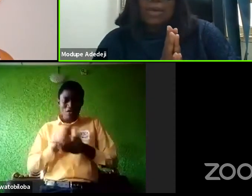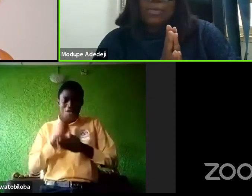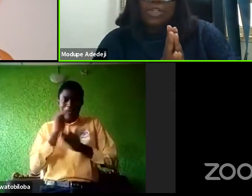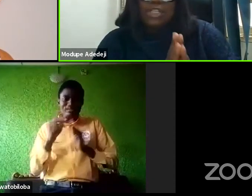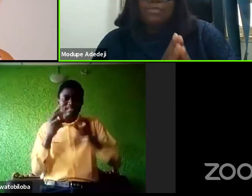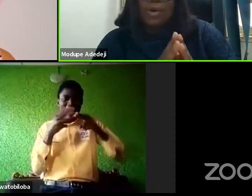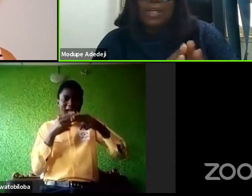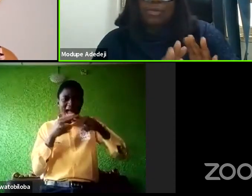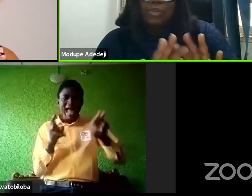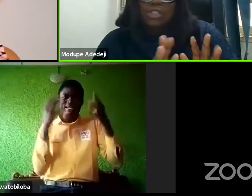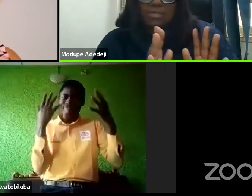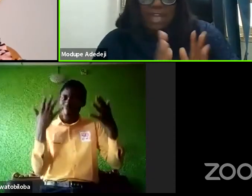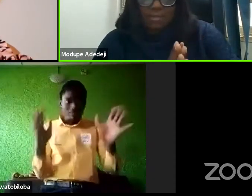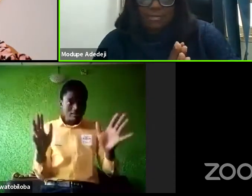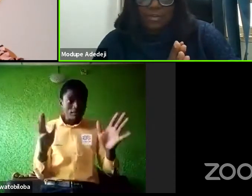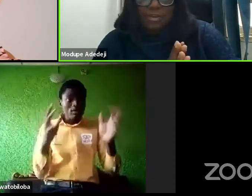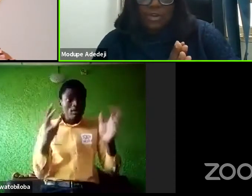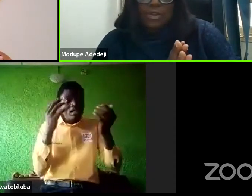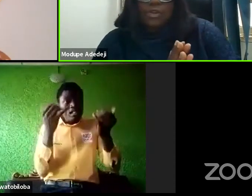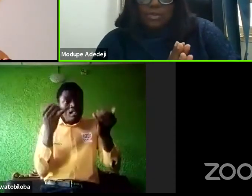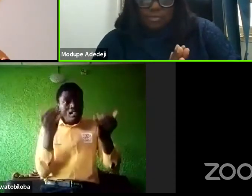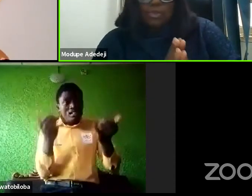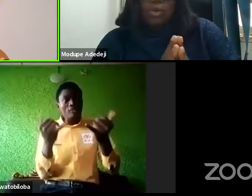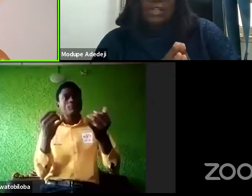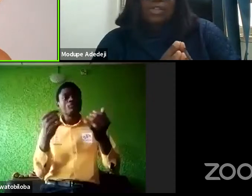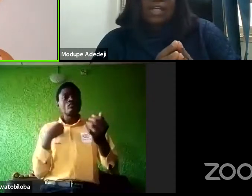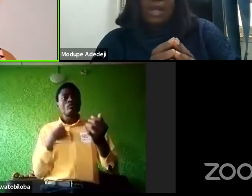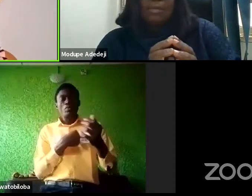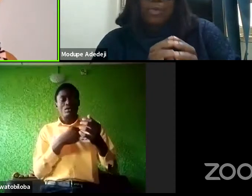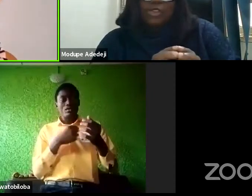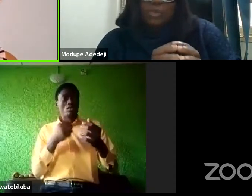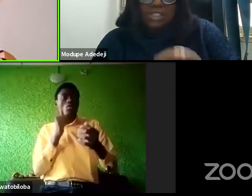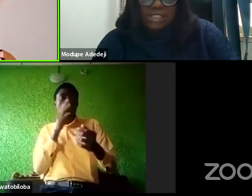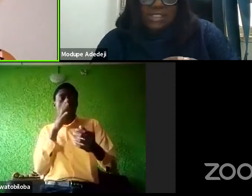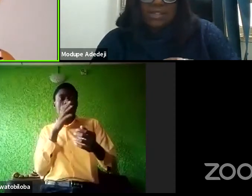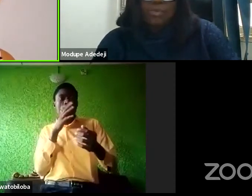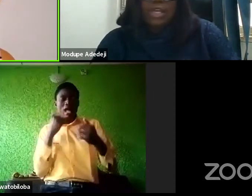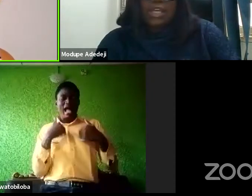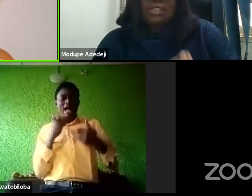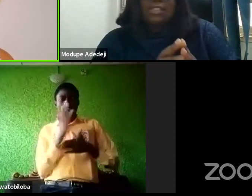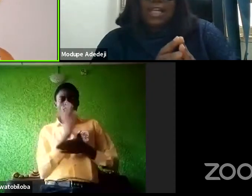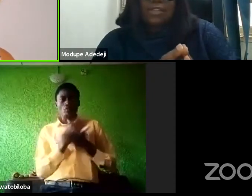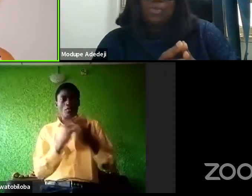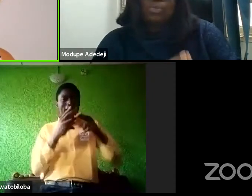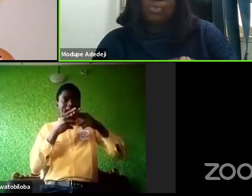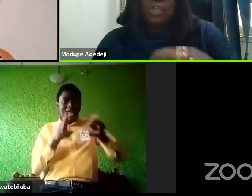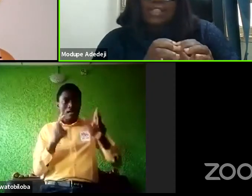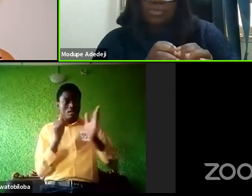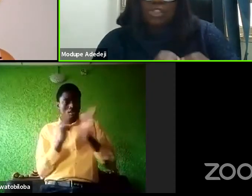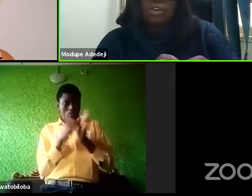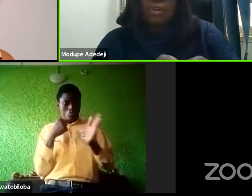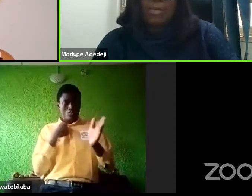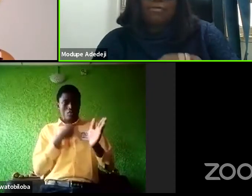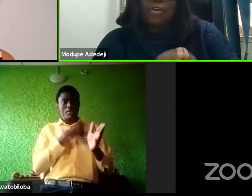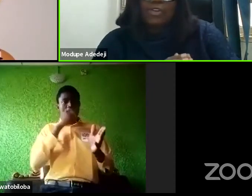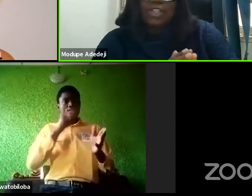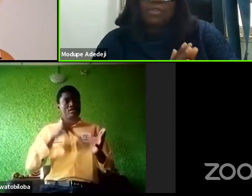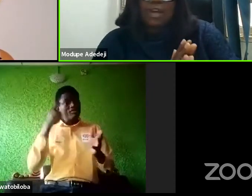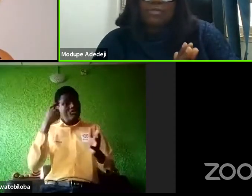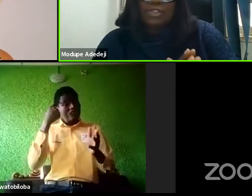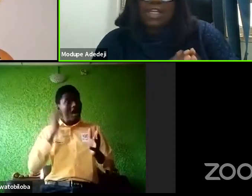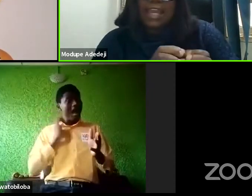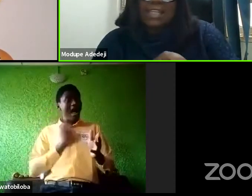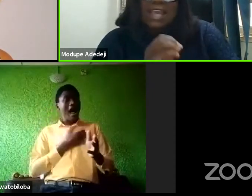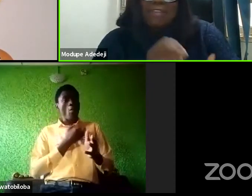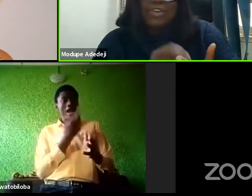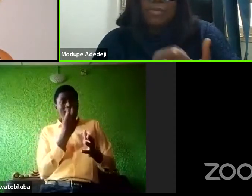eggs that we need for our reproductive life. So as soon as we are born with it, we tend to get rid of about 400